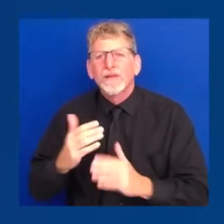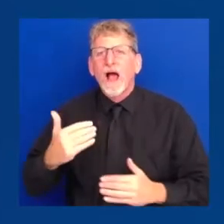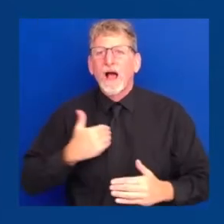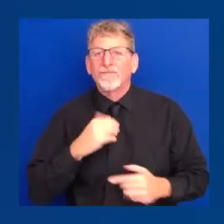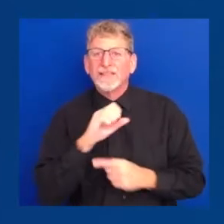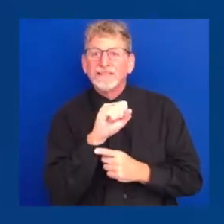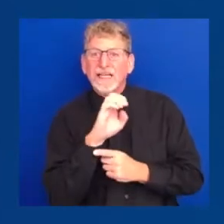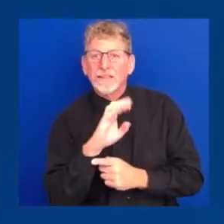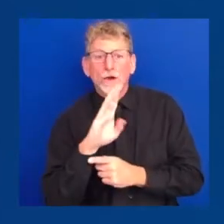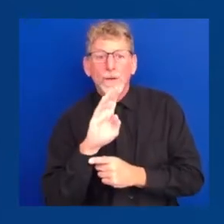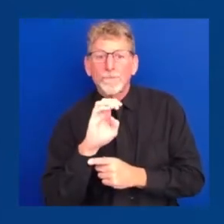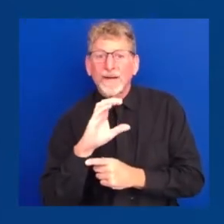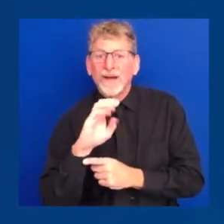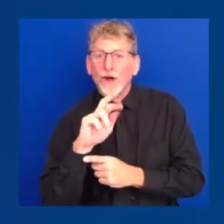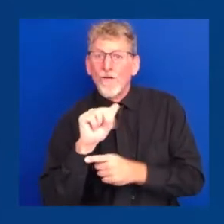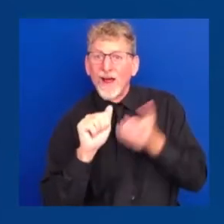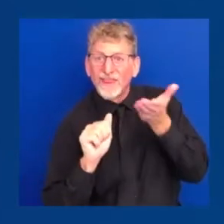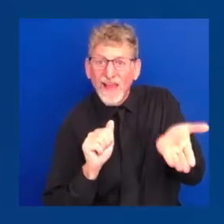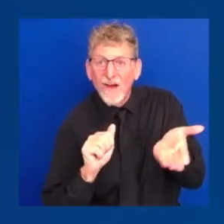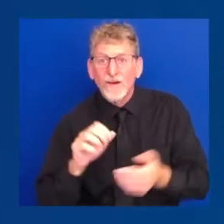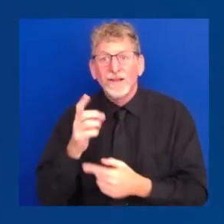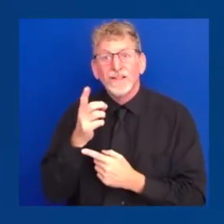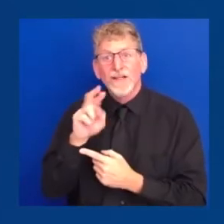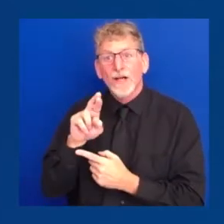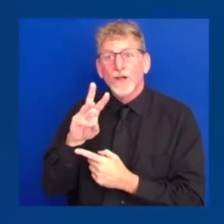some remarks and then open it up for questions.